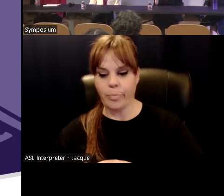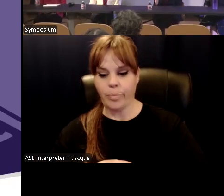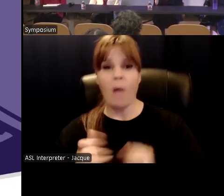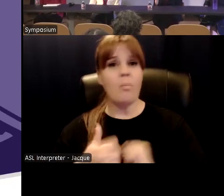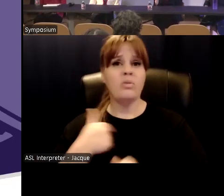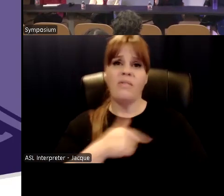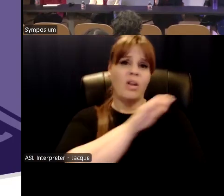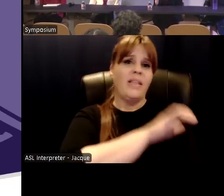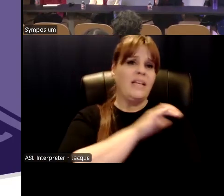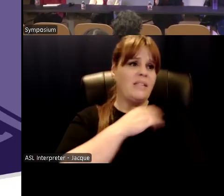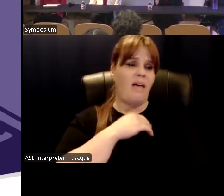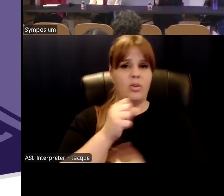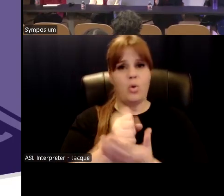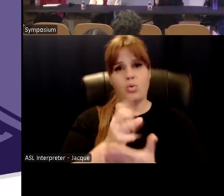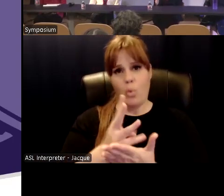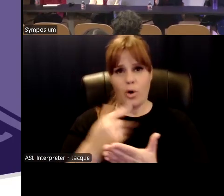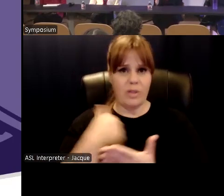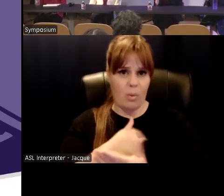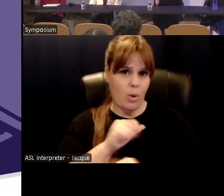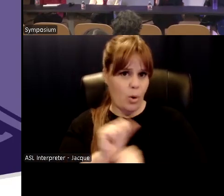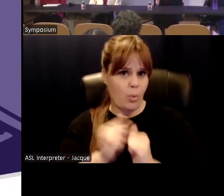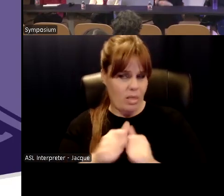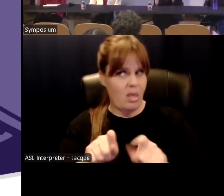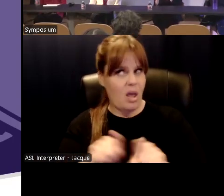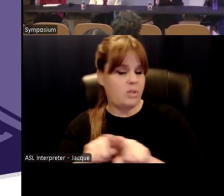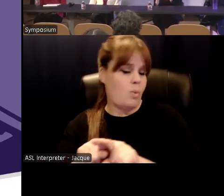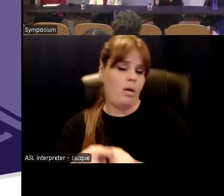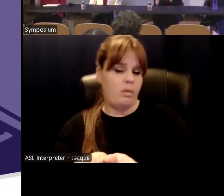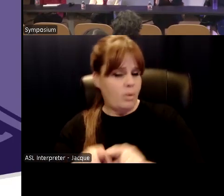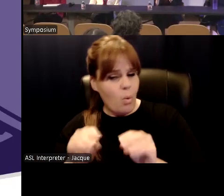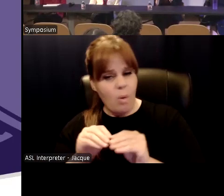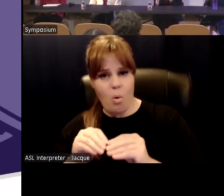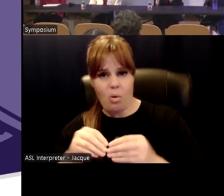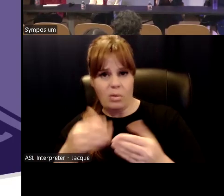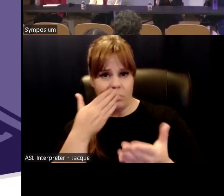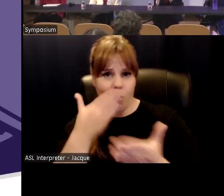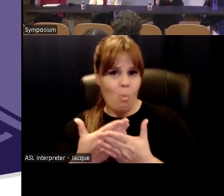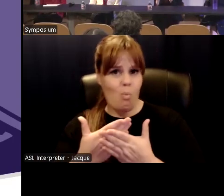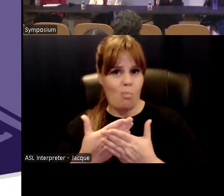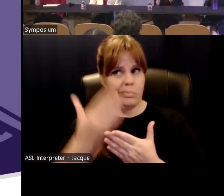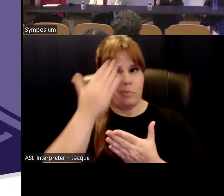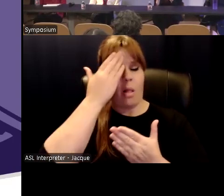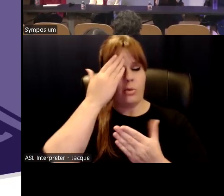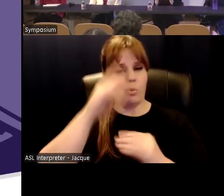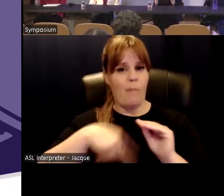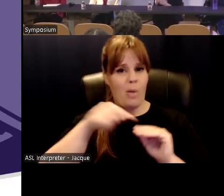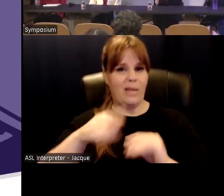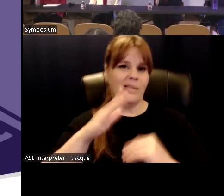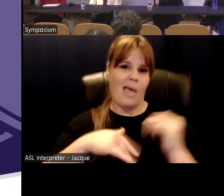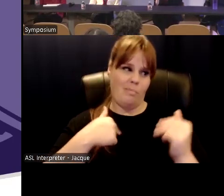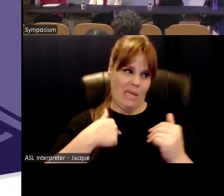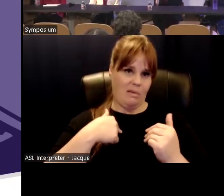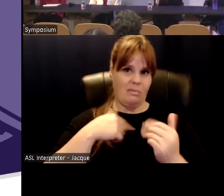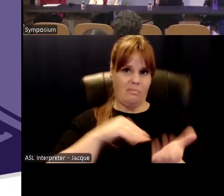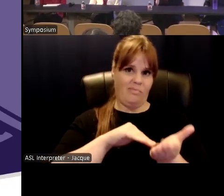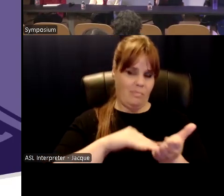social workers who we work with as well, who are far more versed in this area than I am as a physician, but it's very important for us as